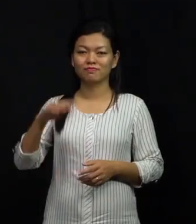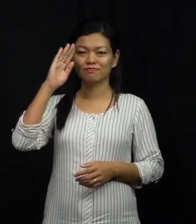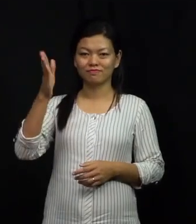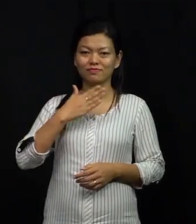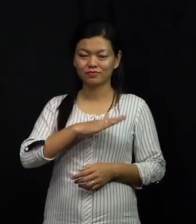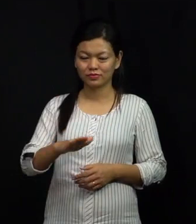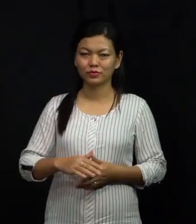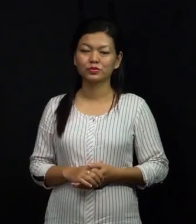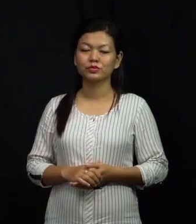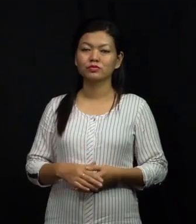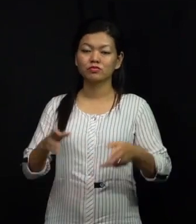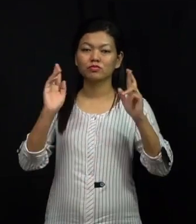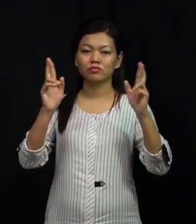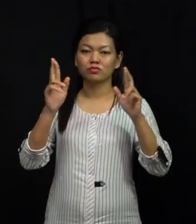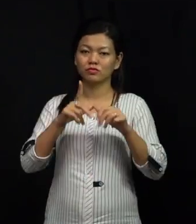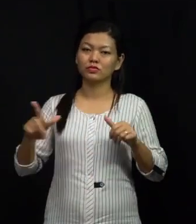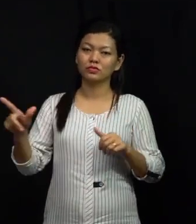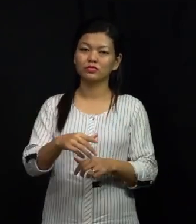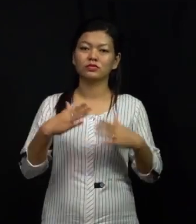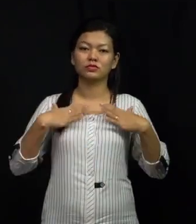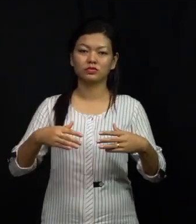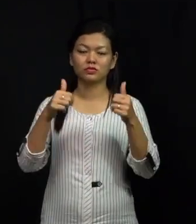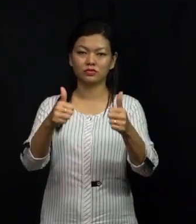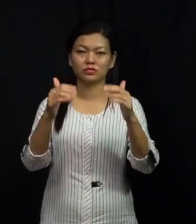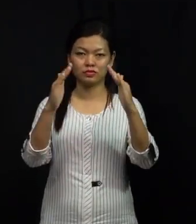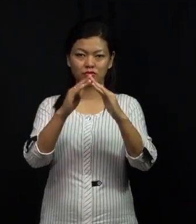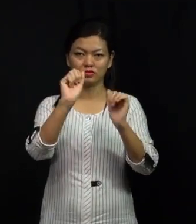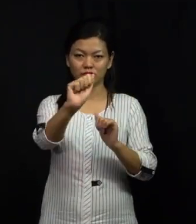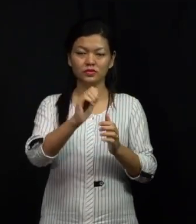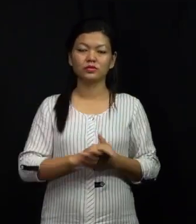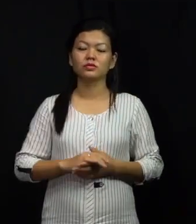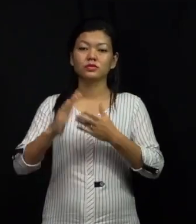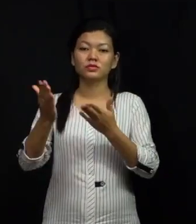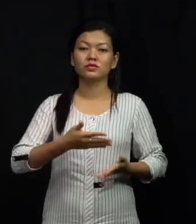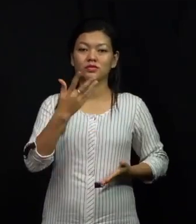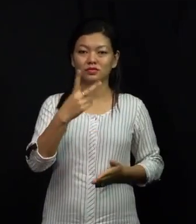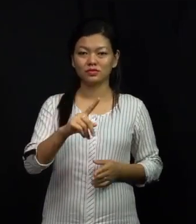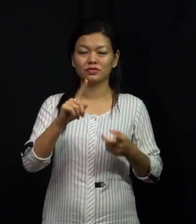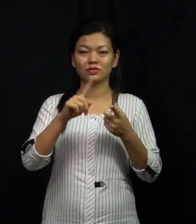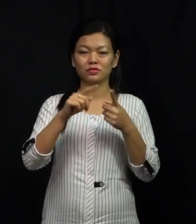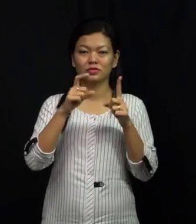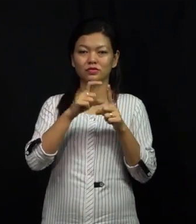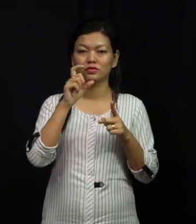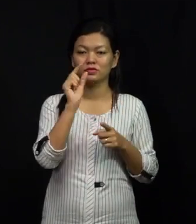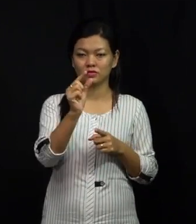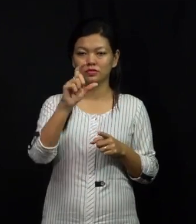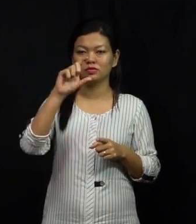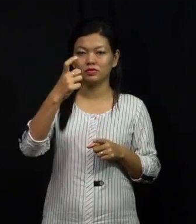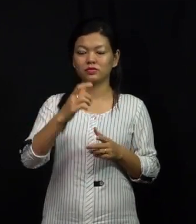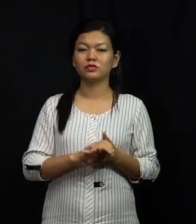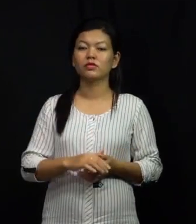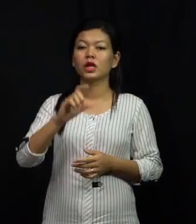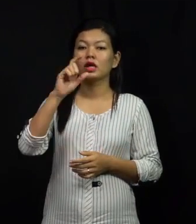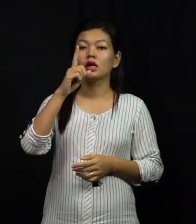Hello students, I hope you're all doing well at home. Welcome once again to Education Class for Class 12.